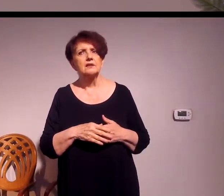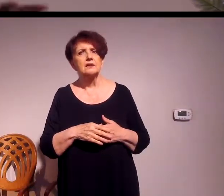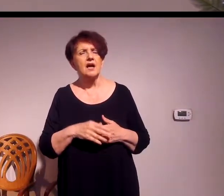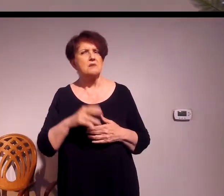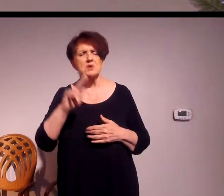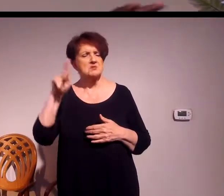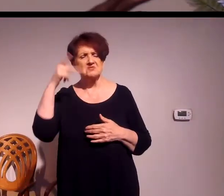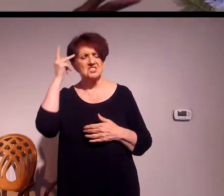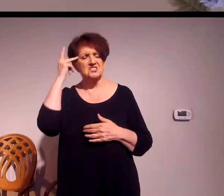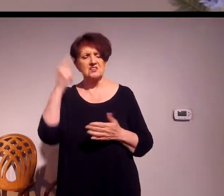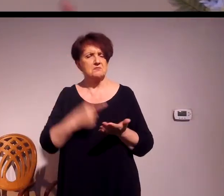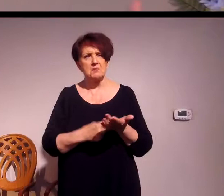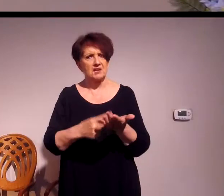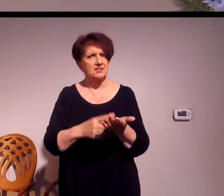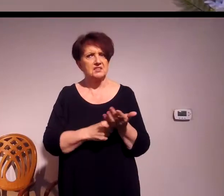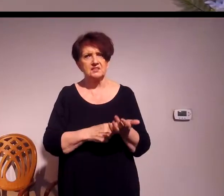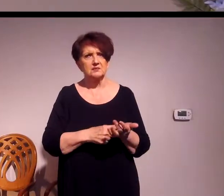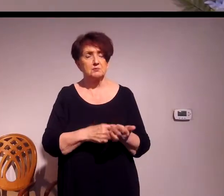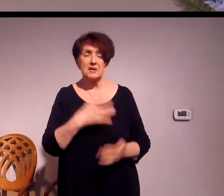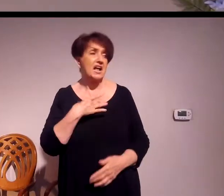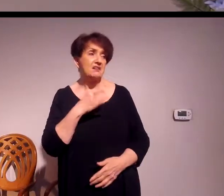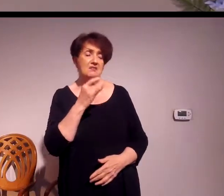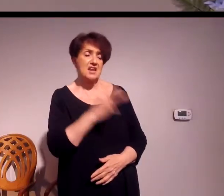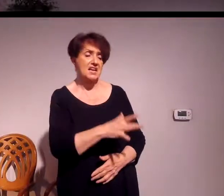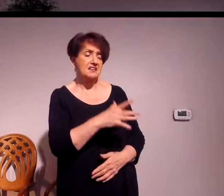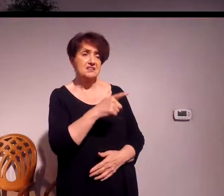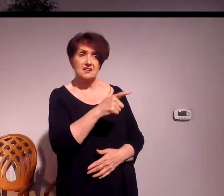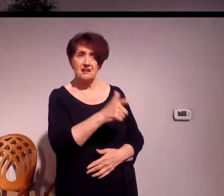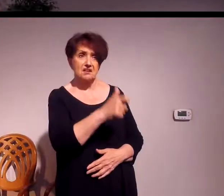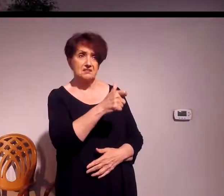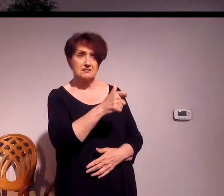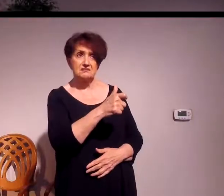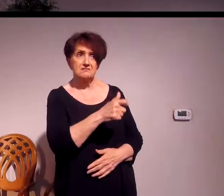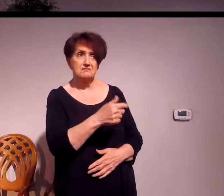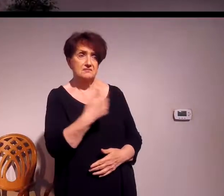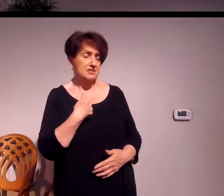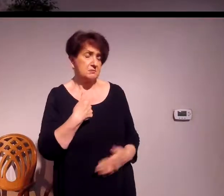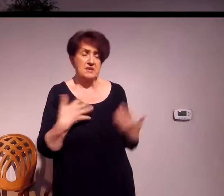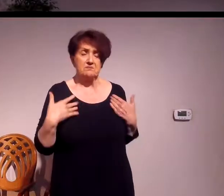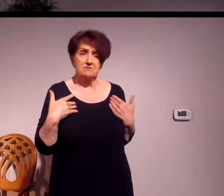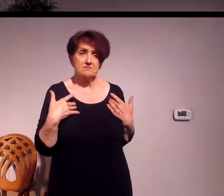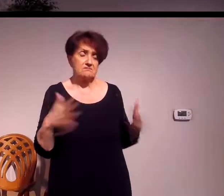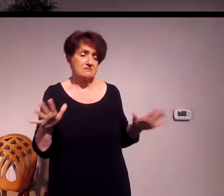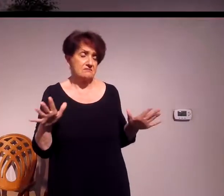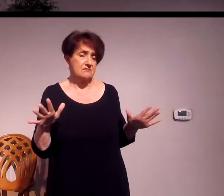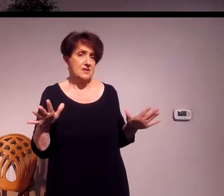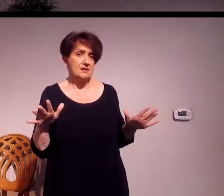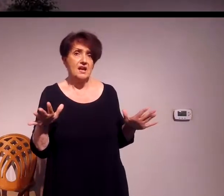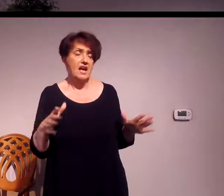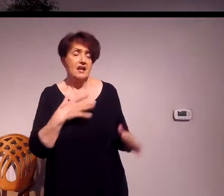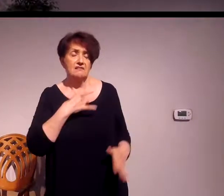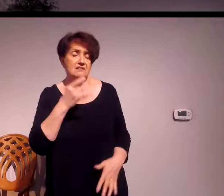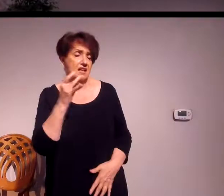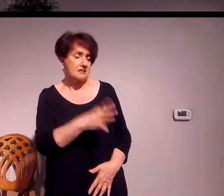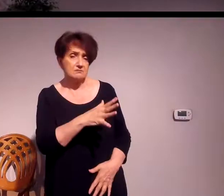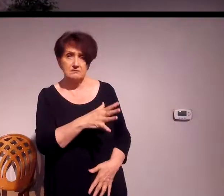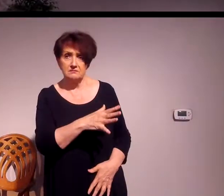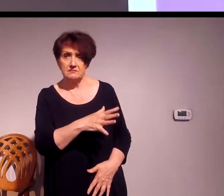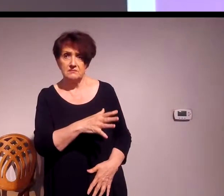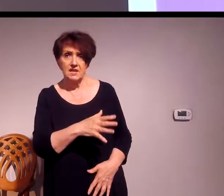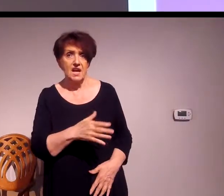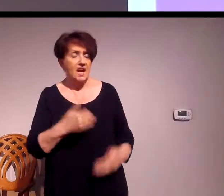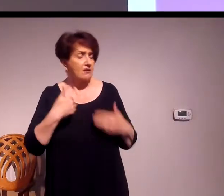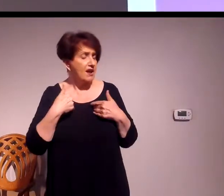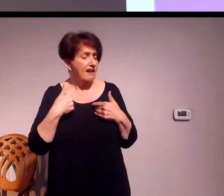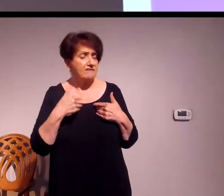but I don't like guns, okay? That's just me. I don't like guns. And I don't carry guns, and I don't have guns